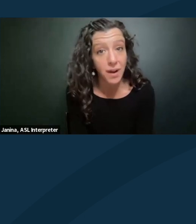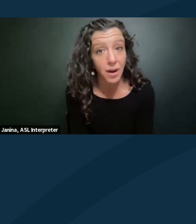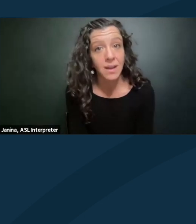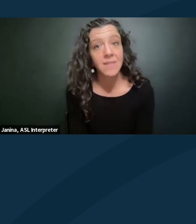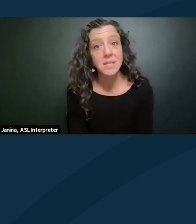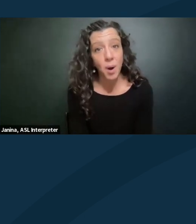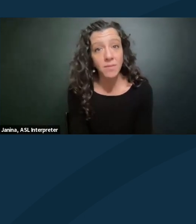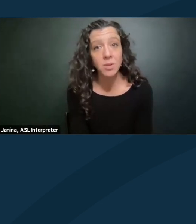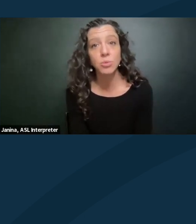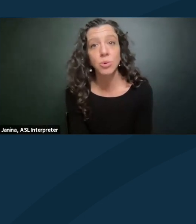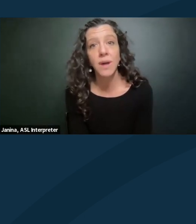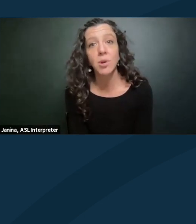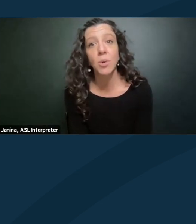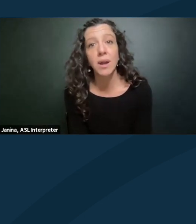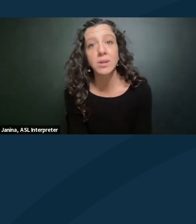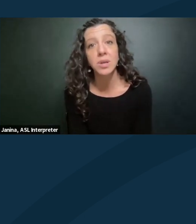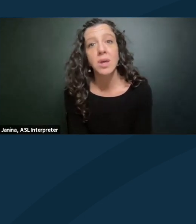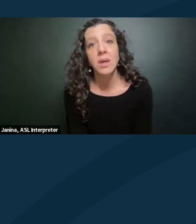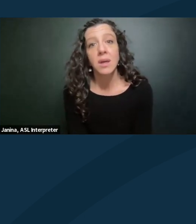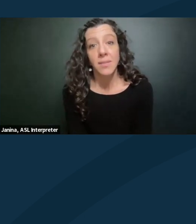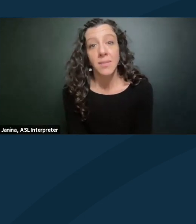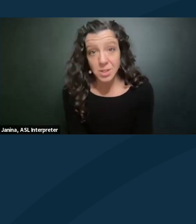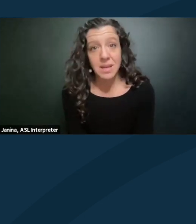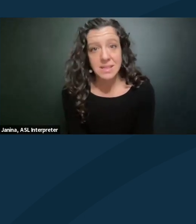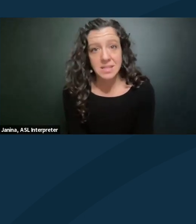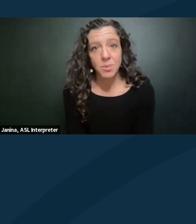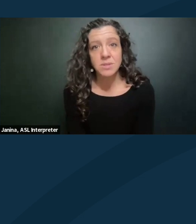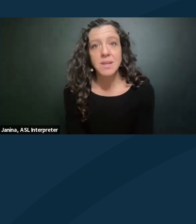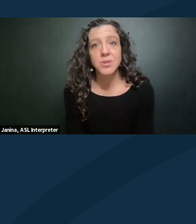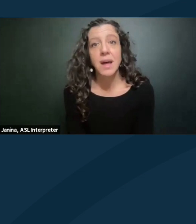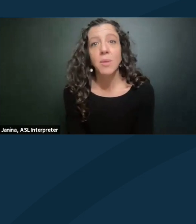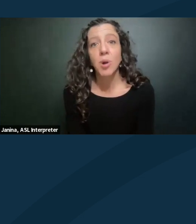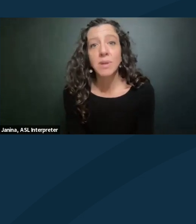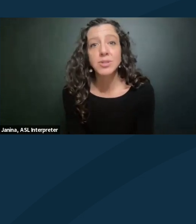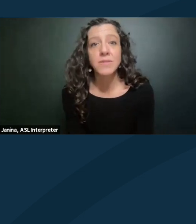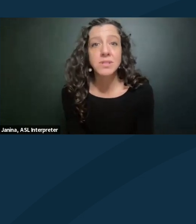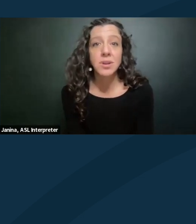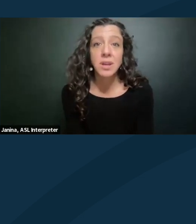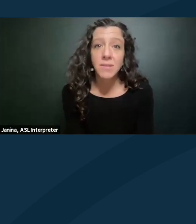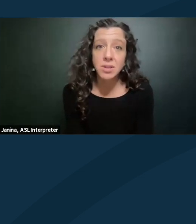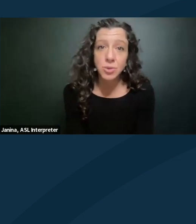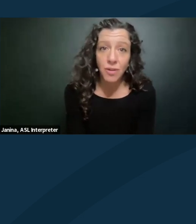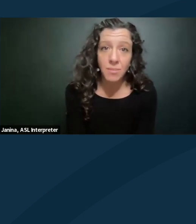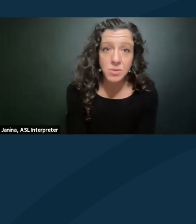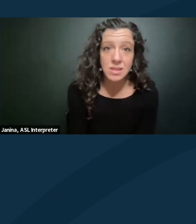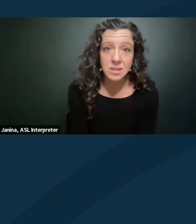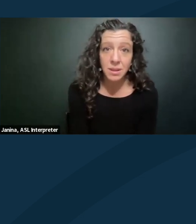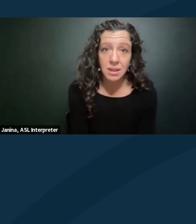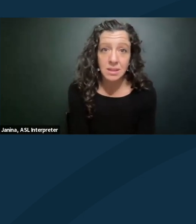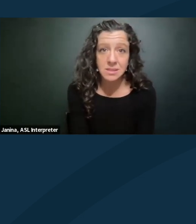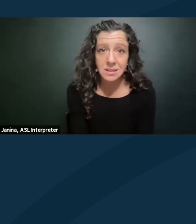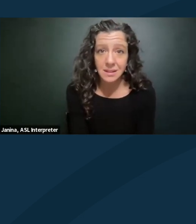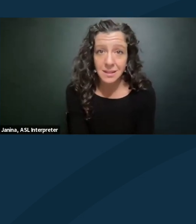child welfare. That's part of the new rule that requires that to be accessible, to make sure that appropriate services are given to families